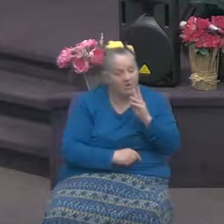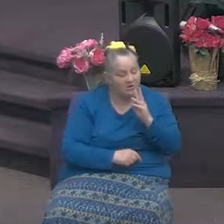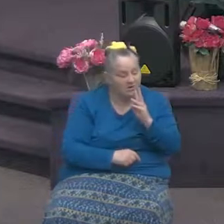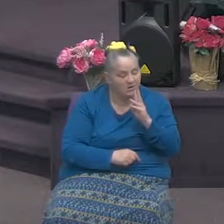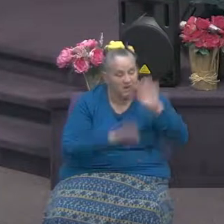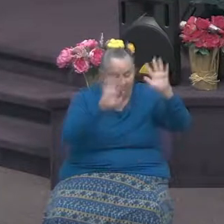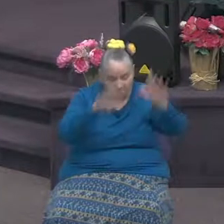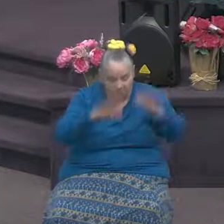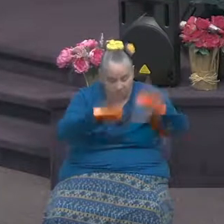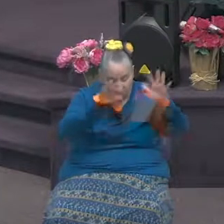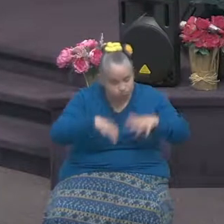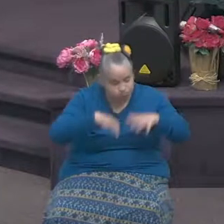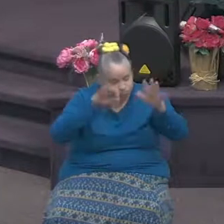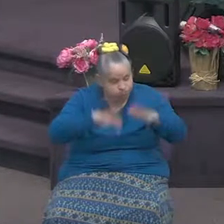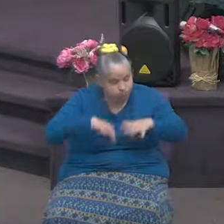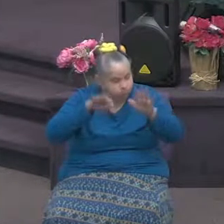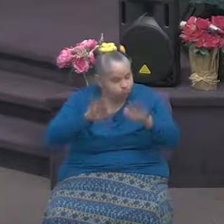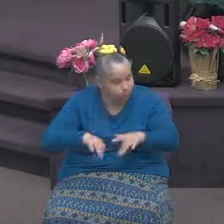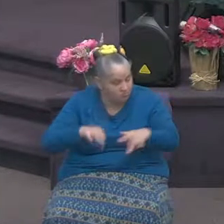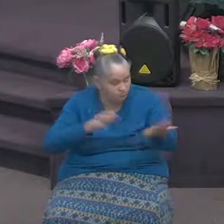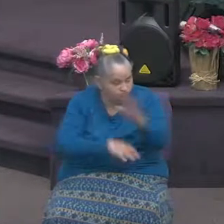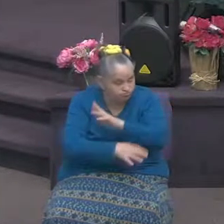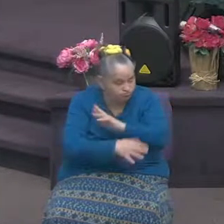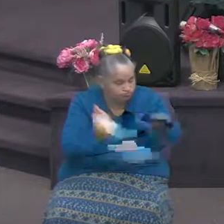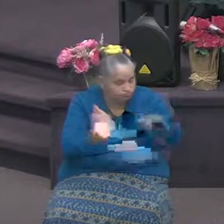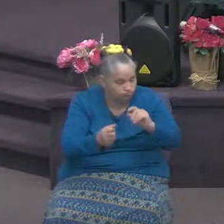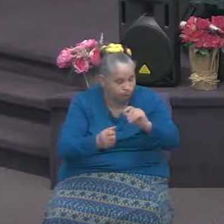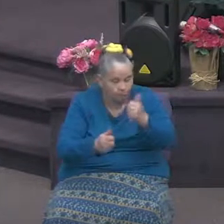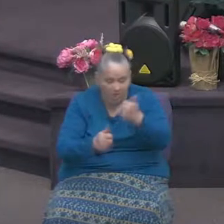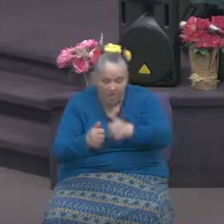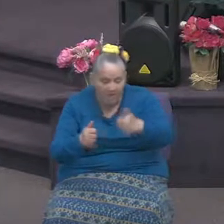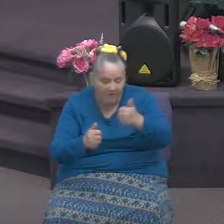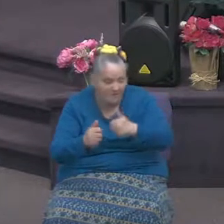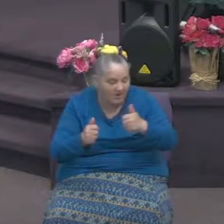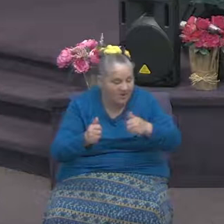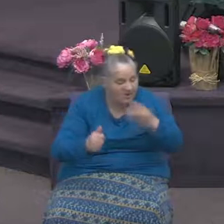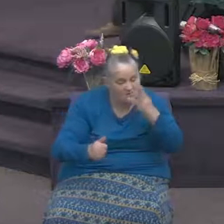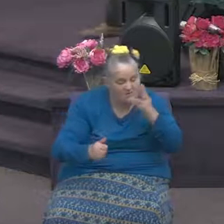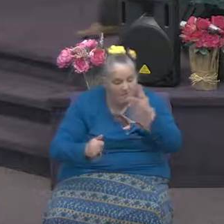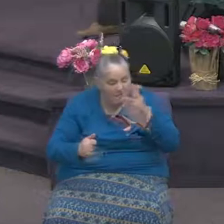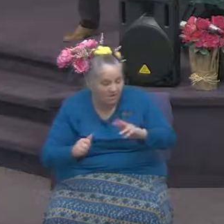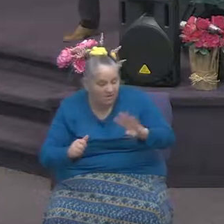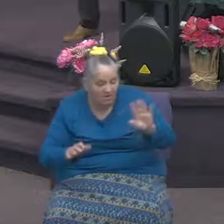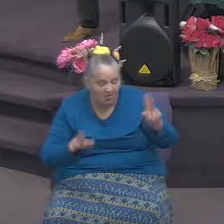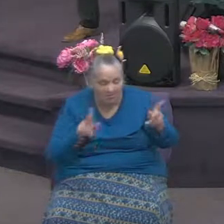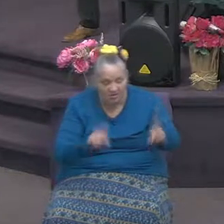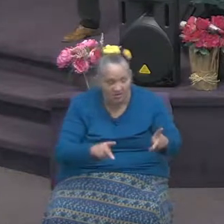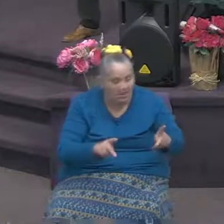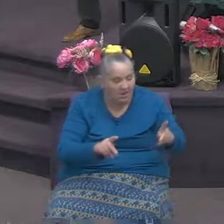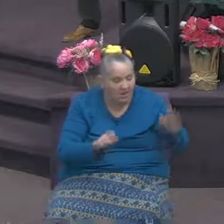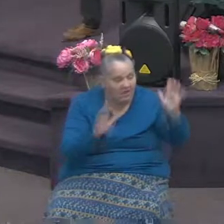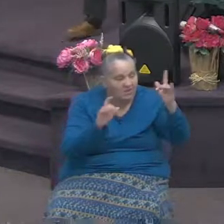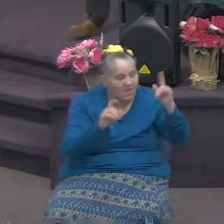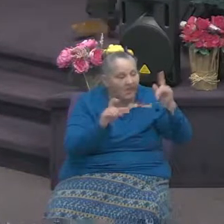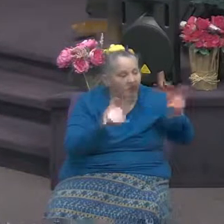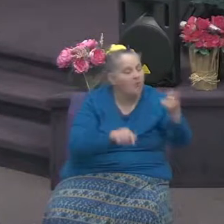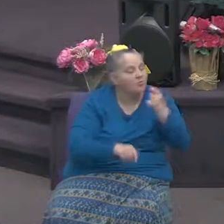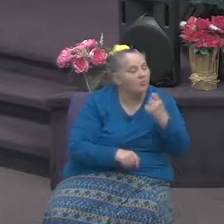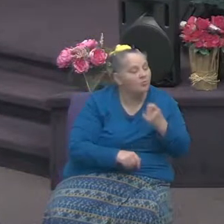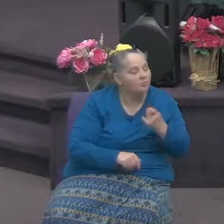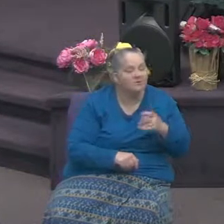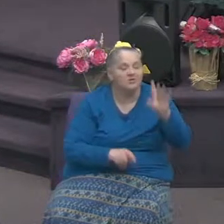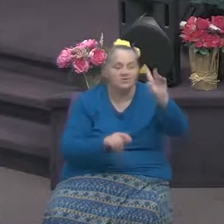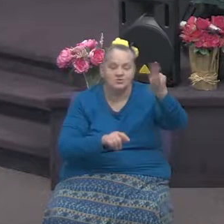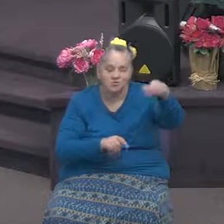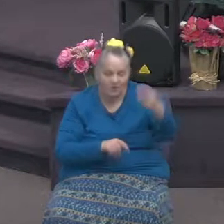fell, when the rain came and destroyed every wicked soul except who?